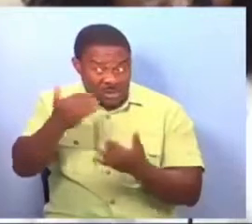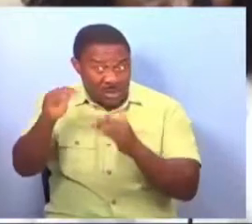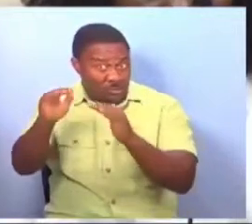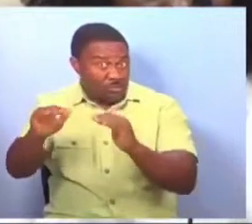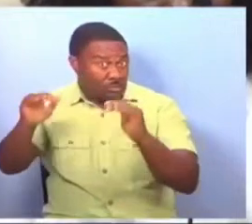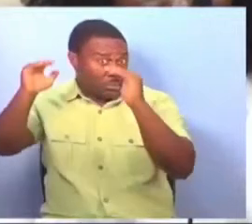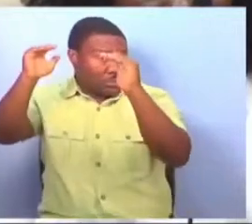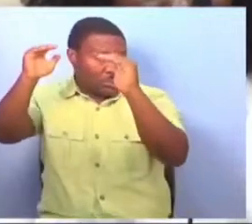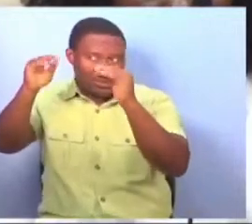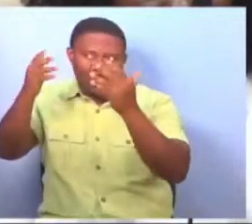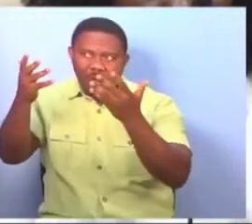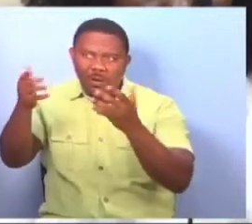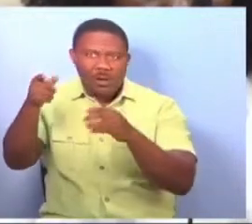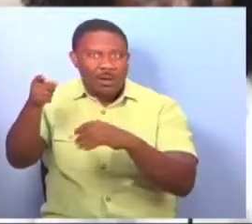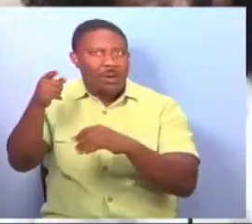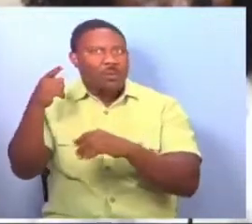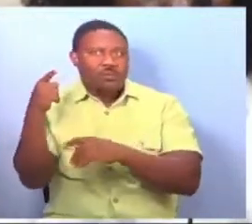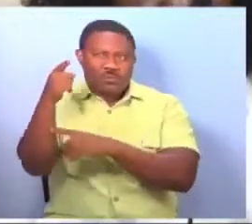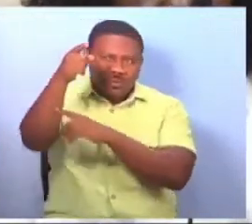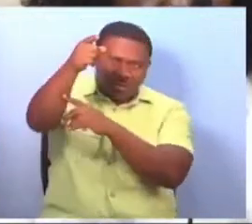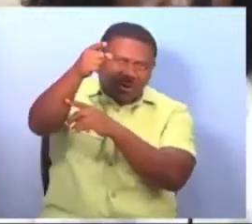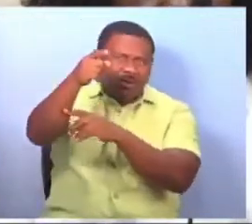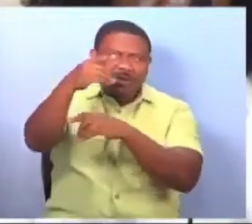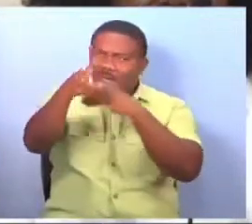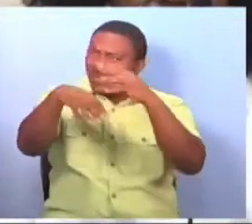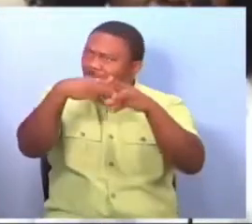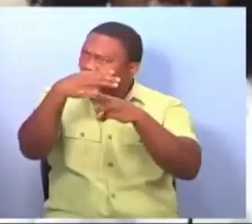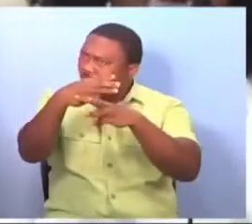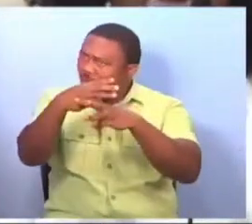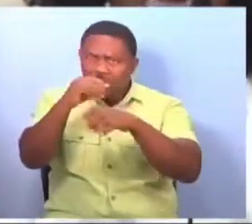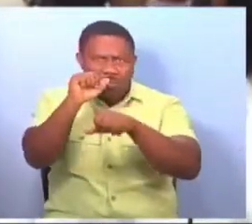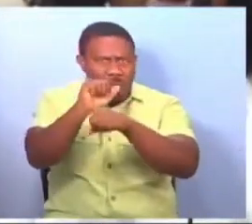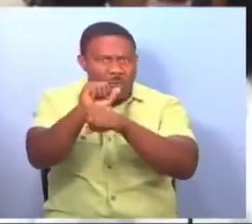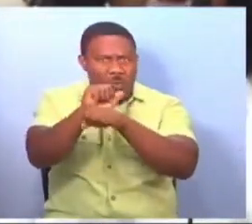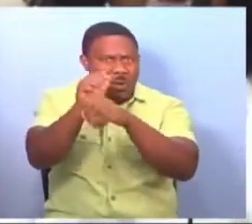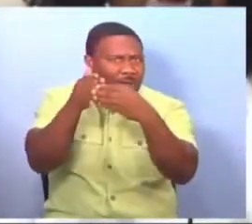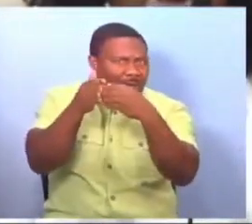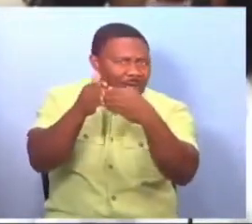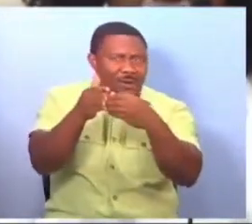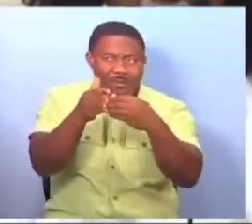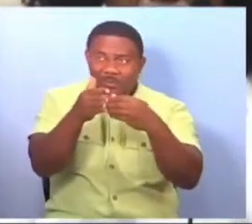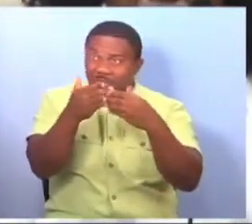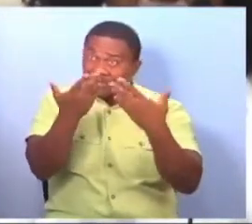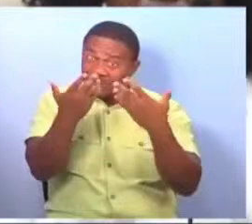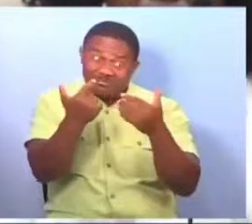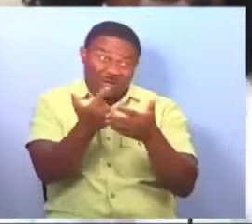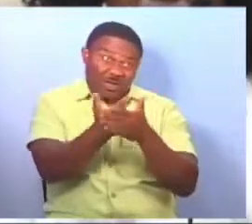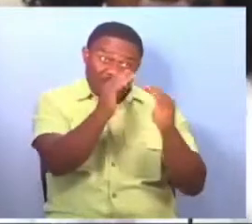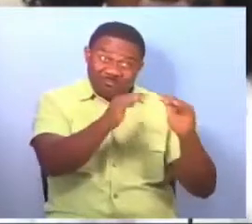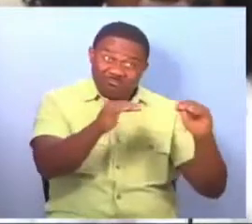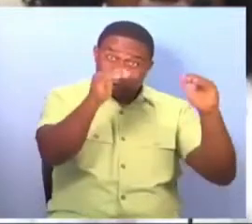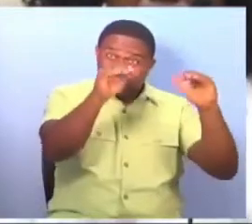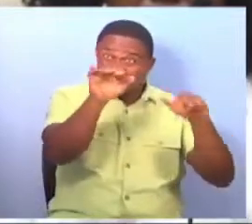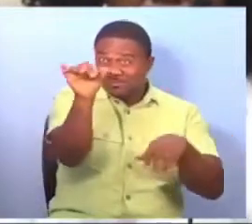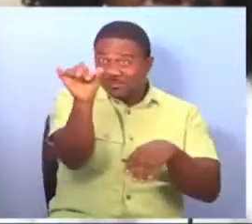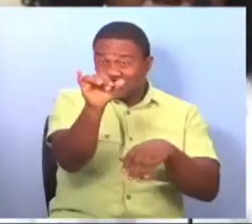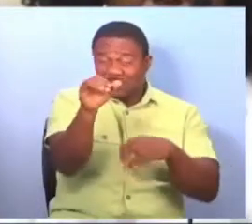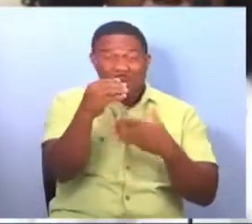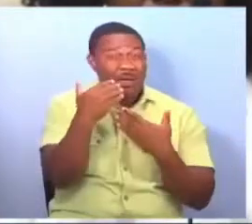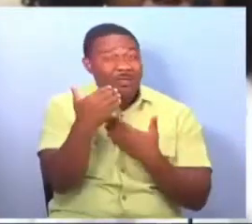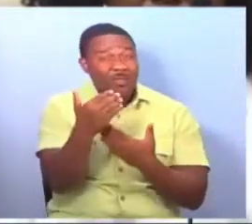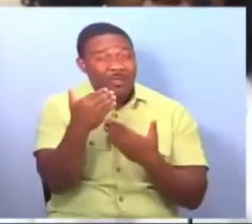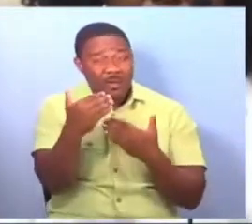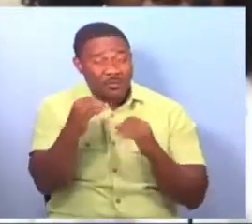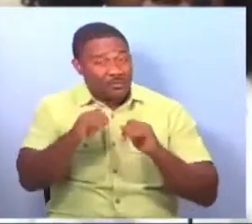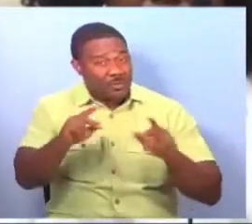he has the opportunity to shine even brighter on the global stage and make Ghana great and proud. I thank you for the opportunity,